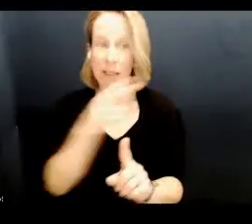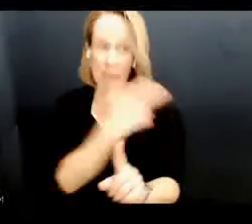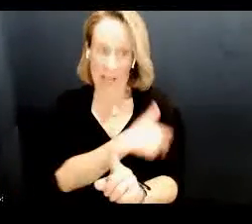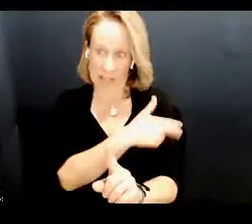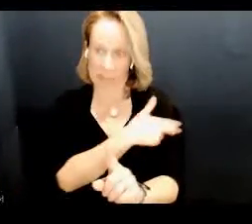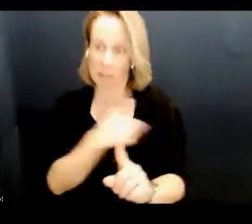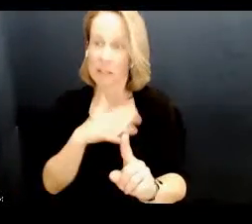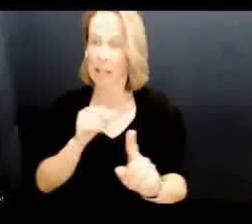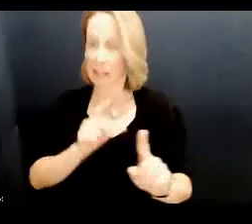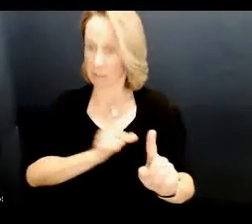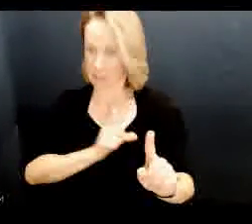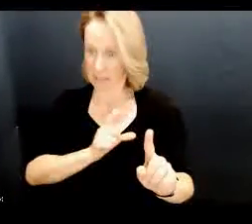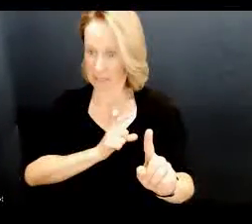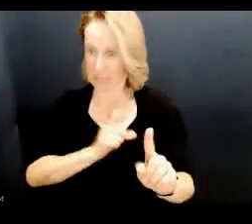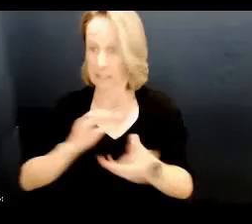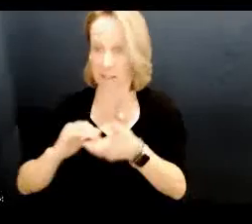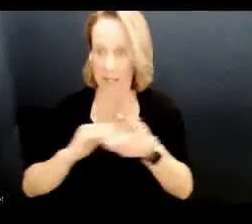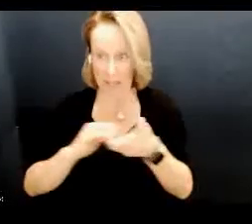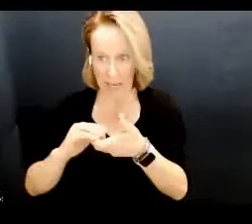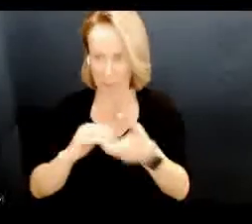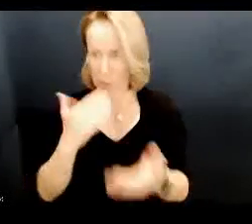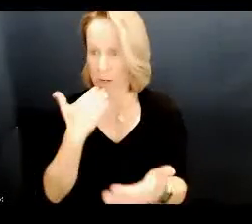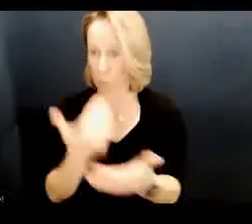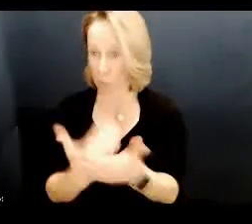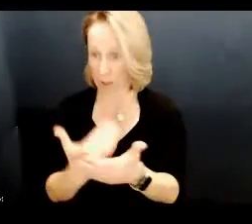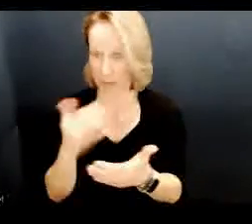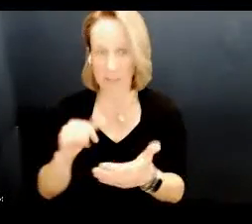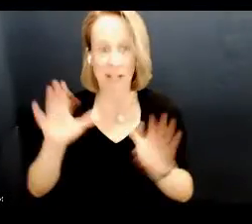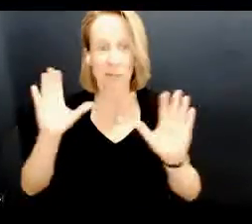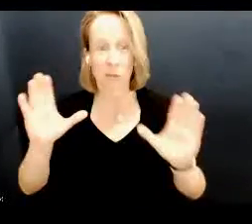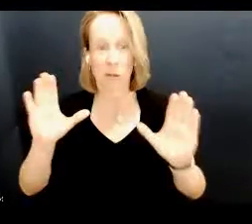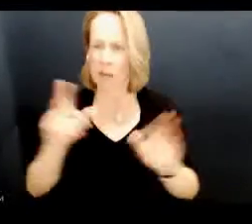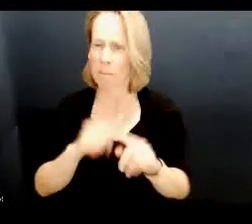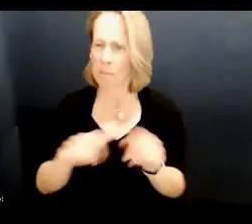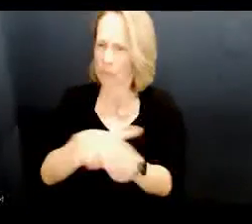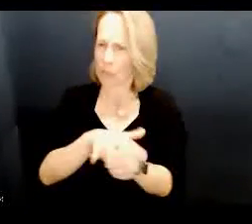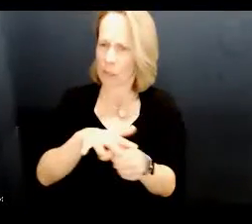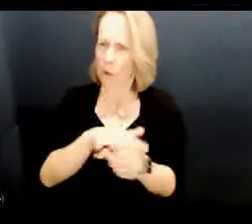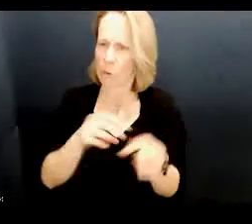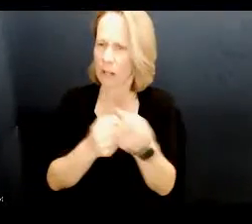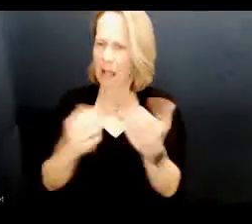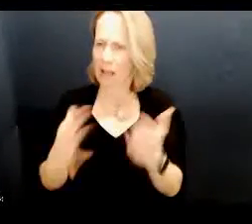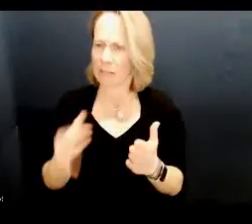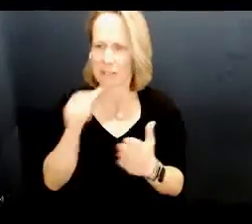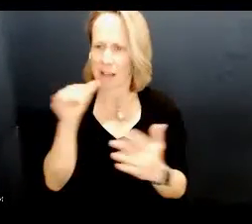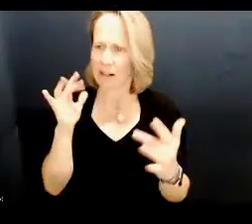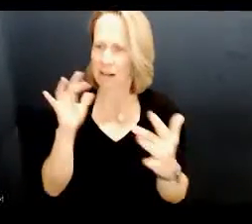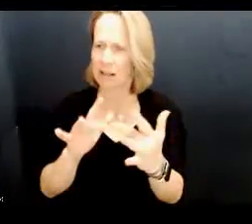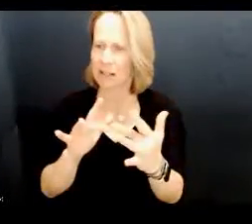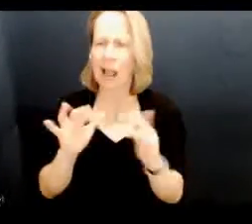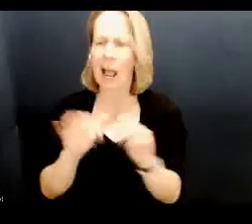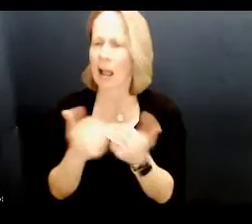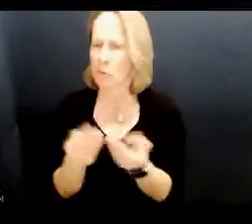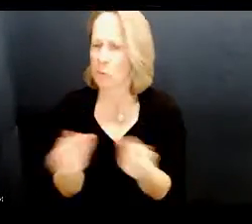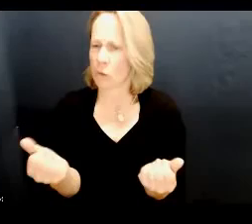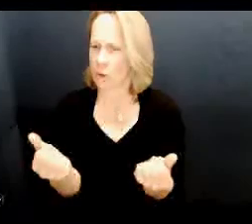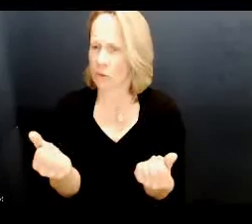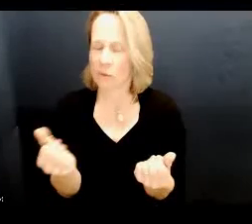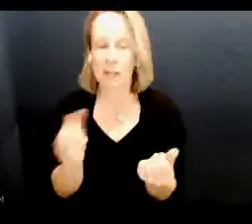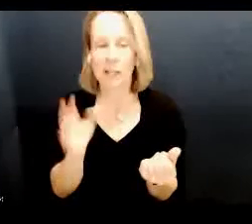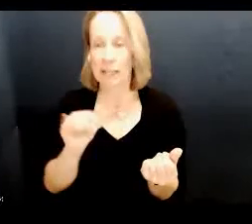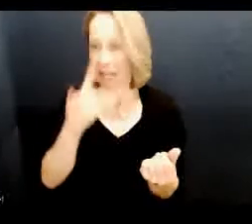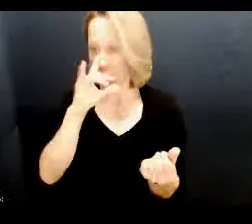that's great. But the local advocate wasn't contacted. So how can we fix this? So this might look like working with the